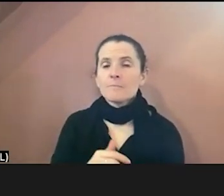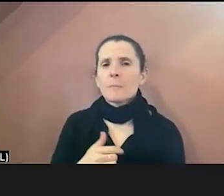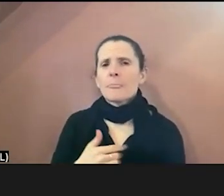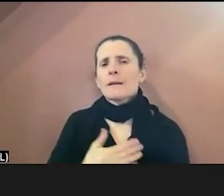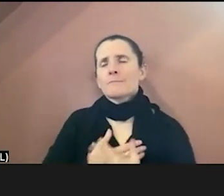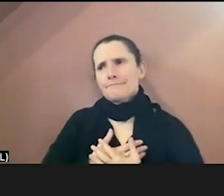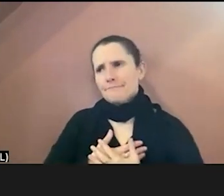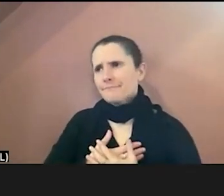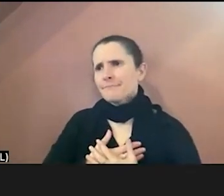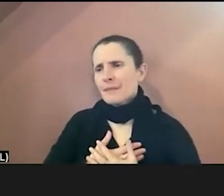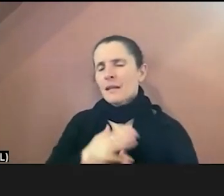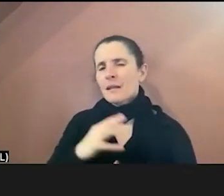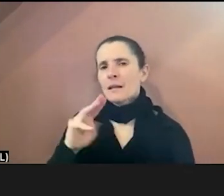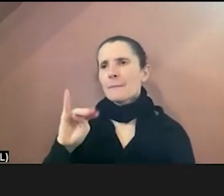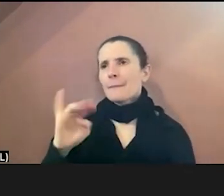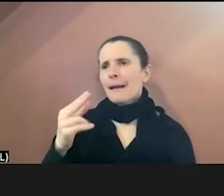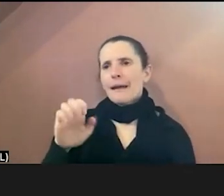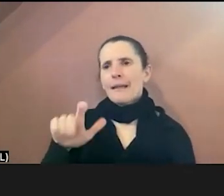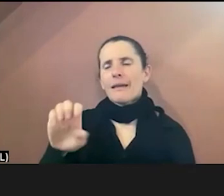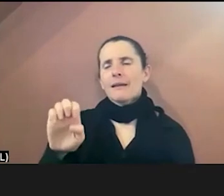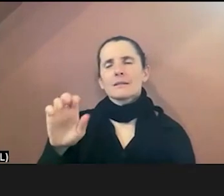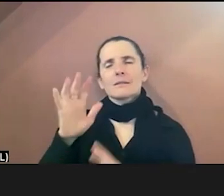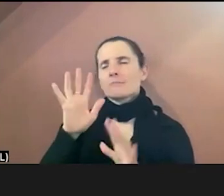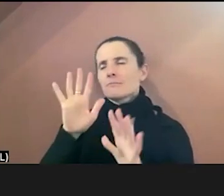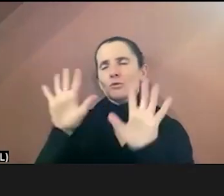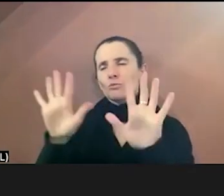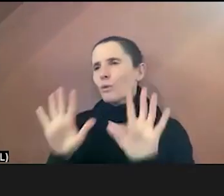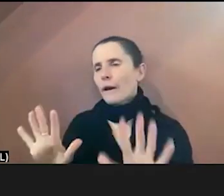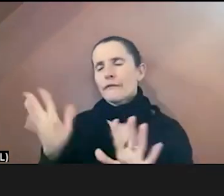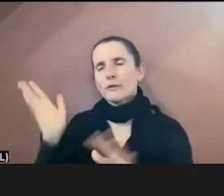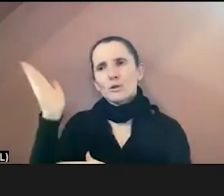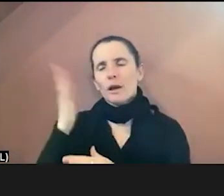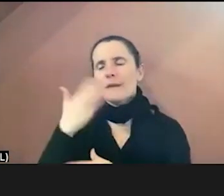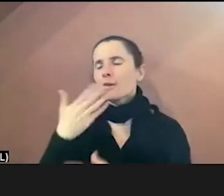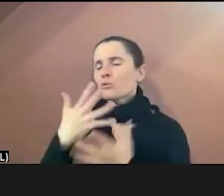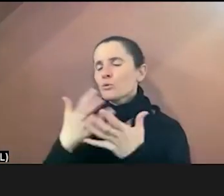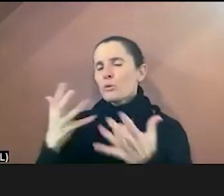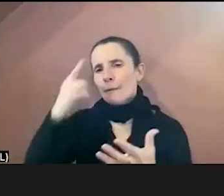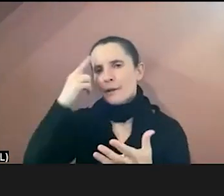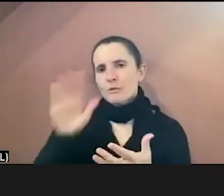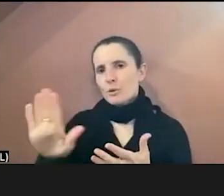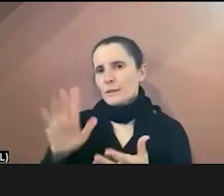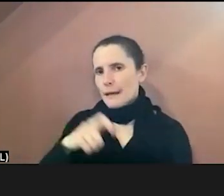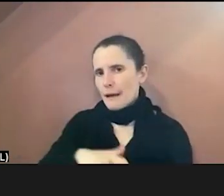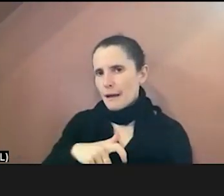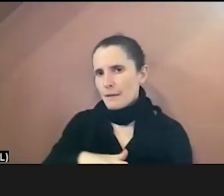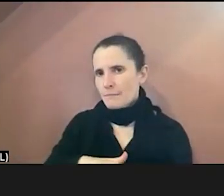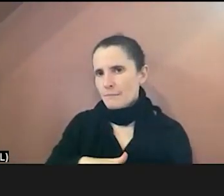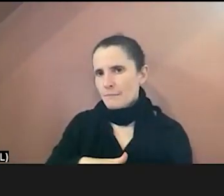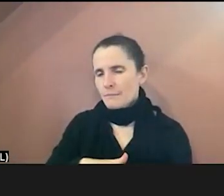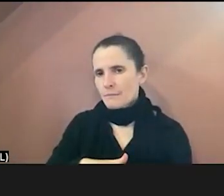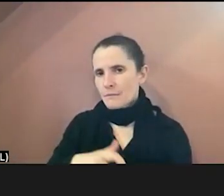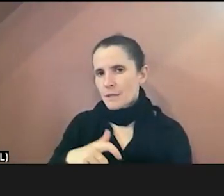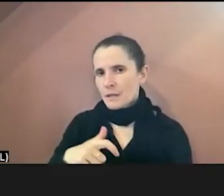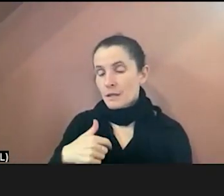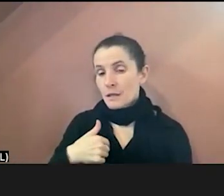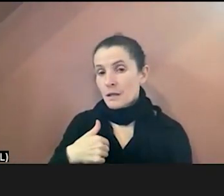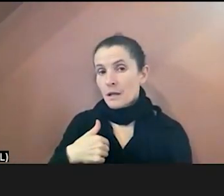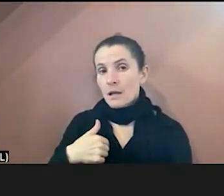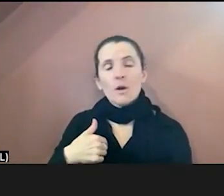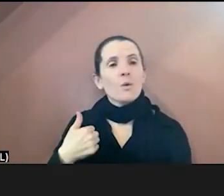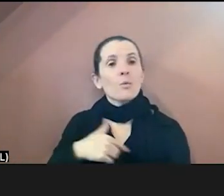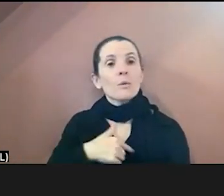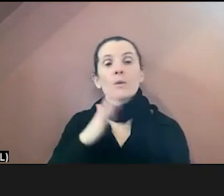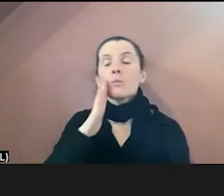a fantastic talk. Thank you so much for your time. And I believe are you gonna tell him about, we're gonna be